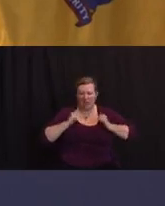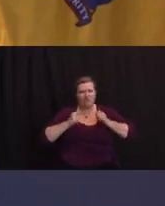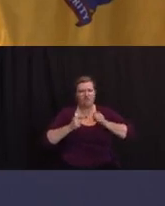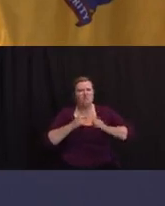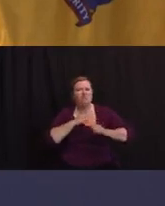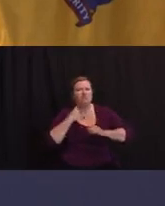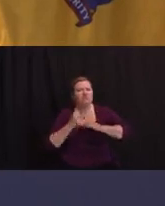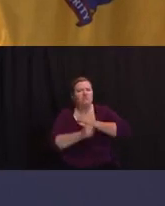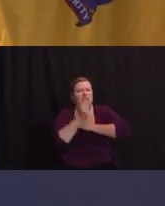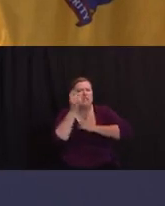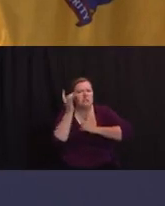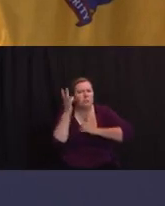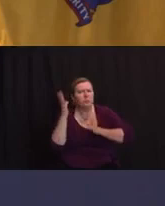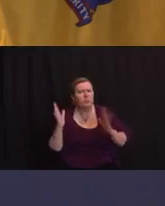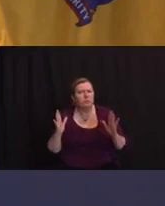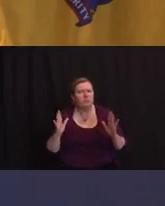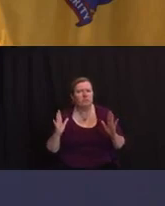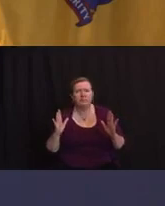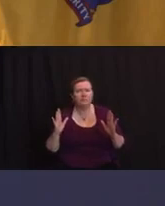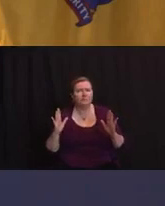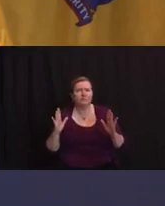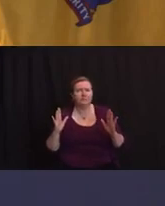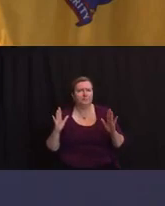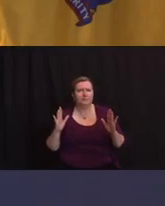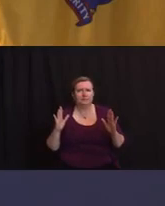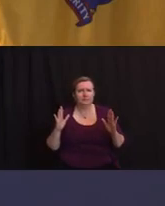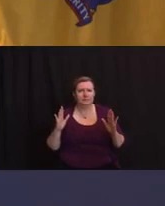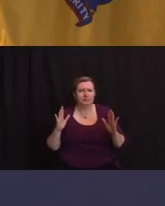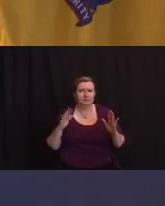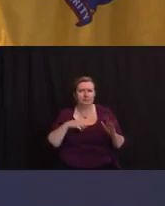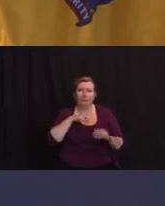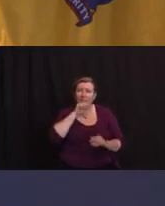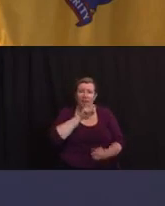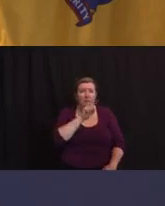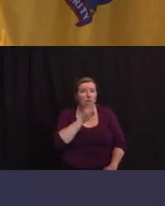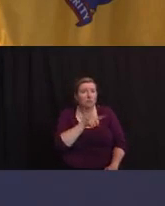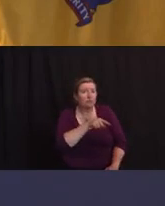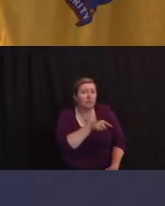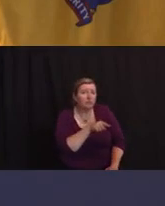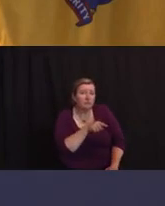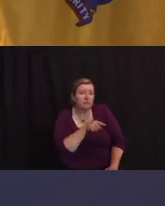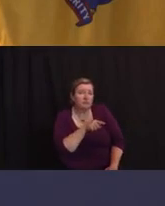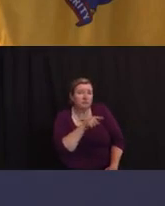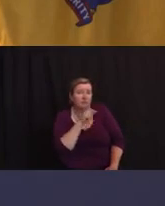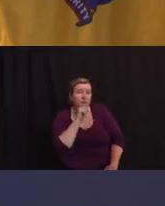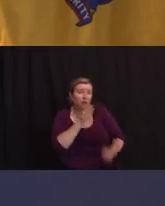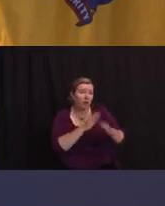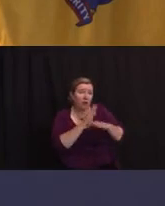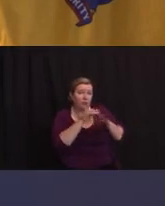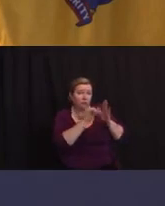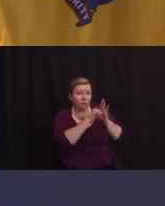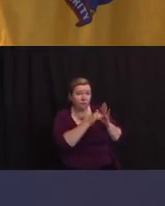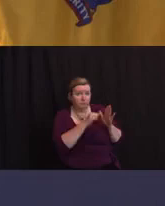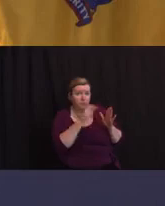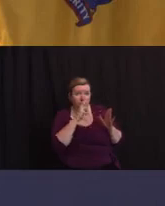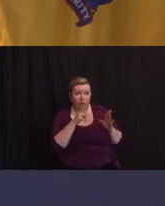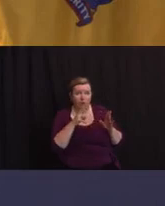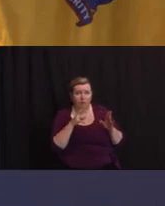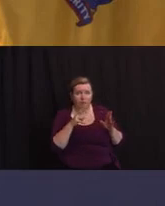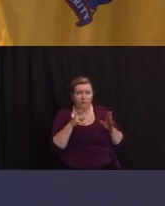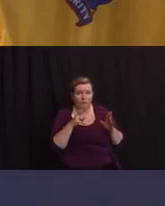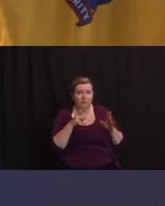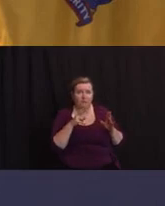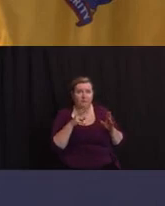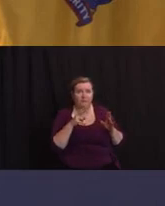no, it's with all due respect. I love the premise of your question. This is not overblown. Look at India. Look at Indonesia. Look at the rates in our